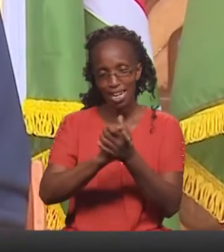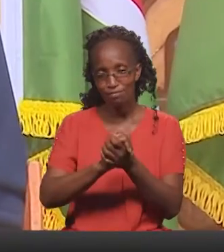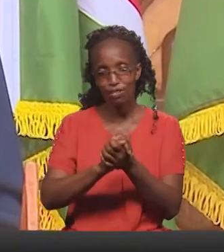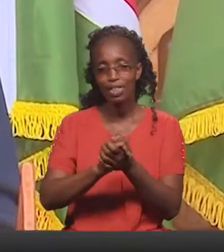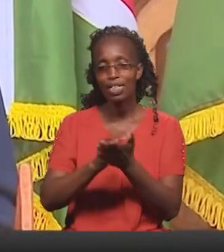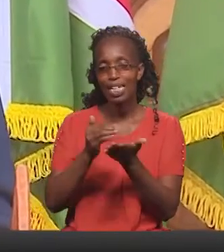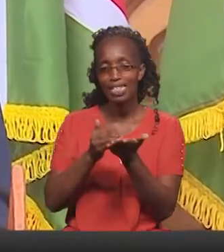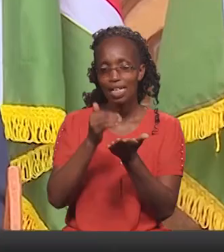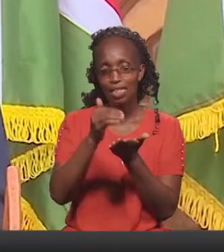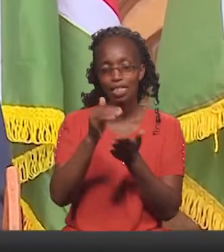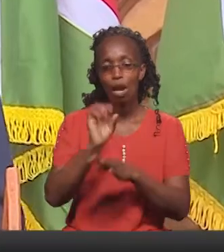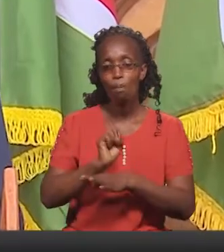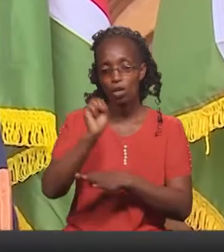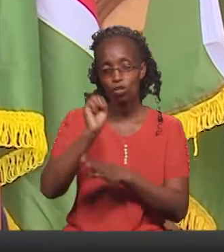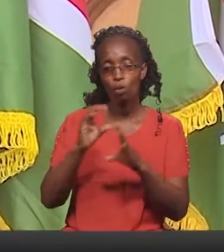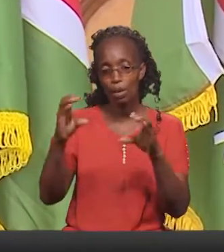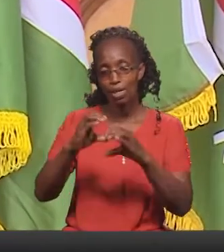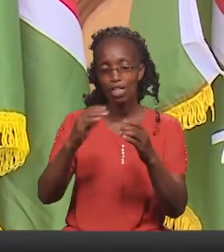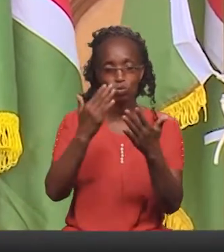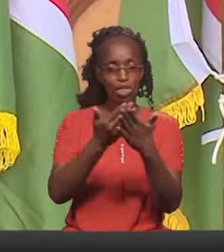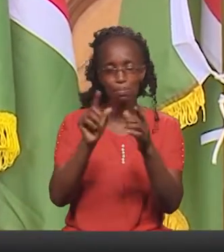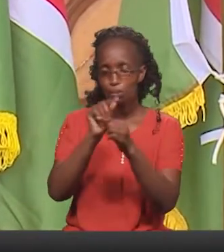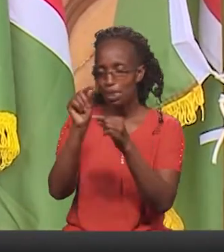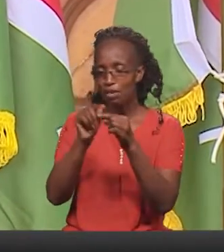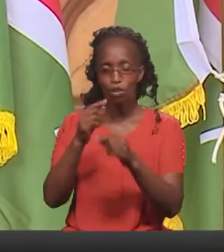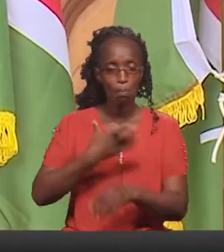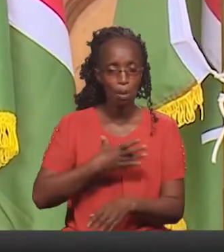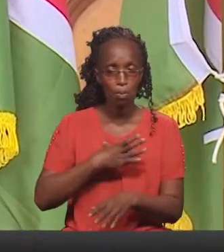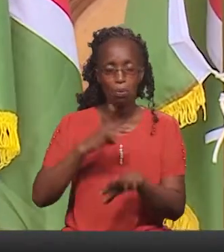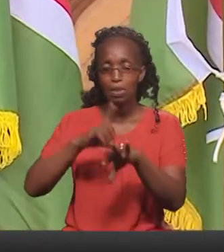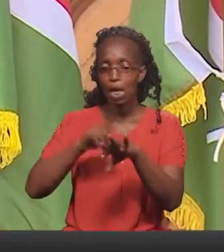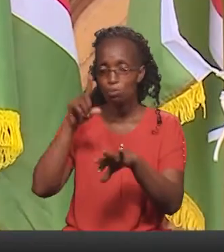not believe in setting political parties or some seats to certain parties,